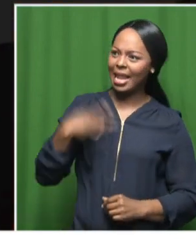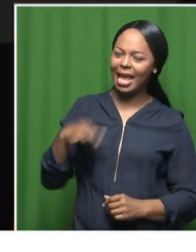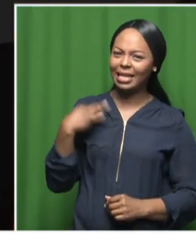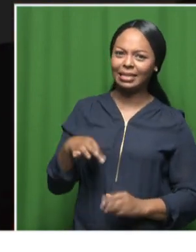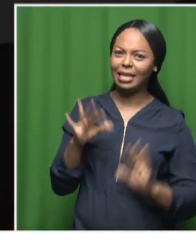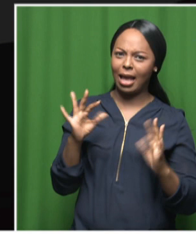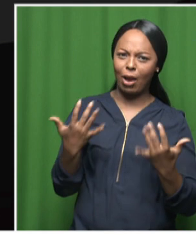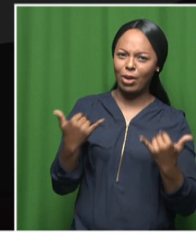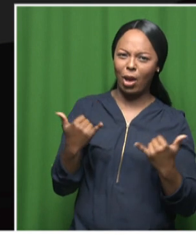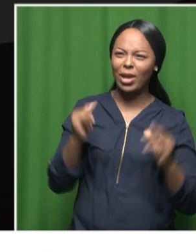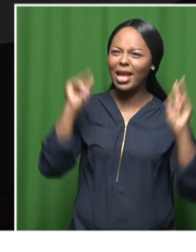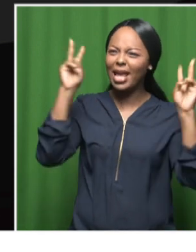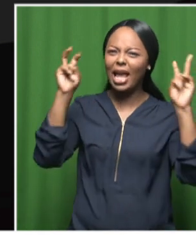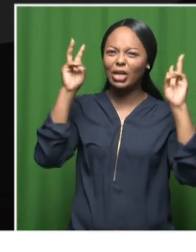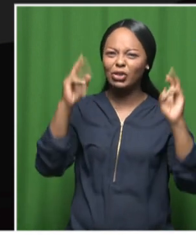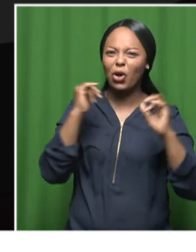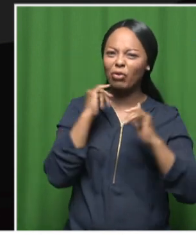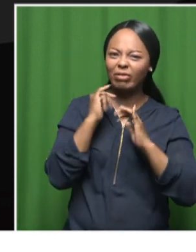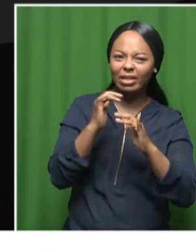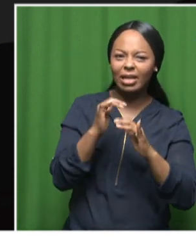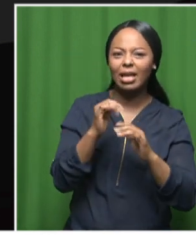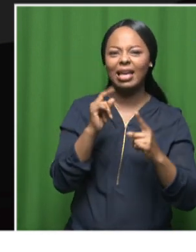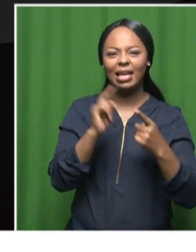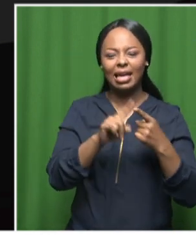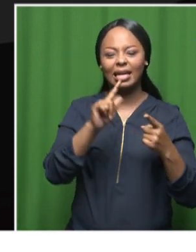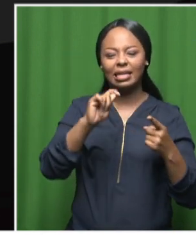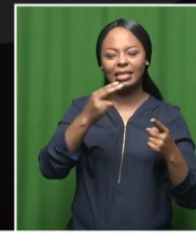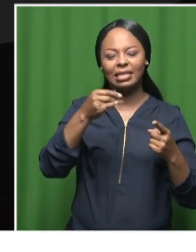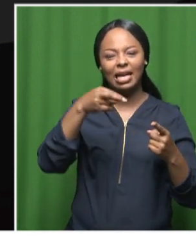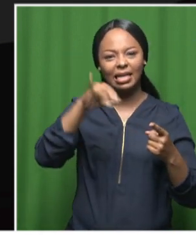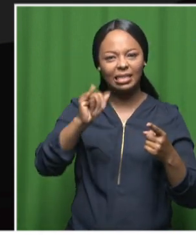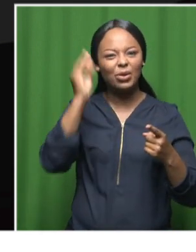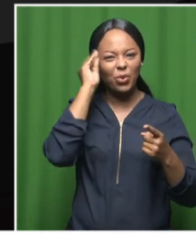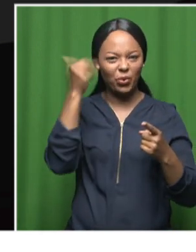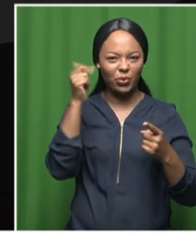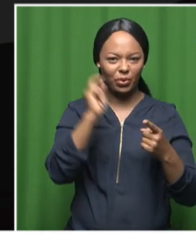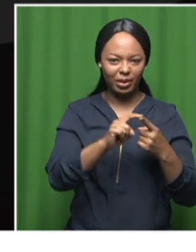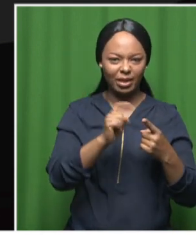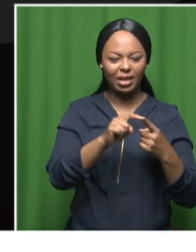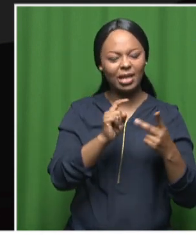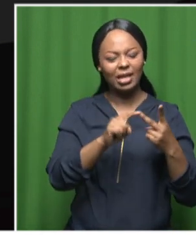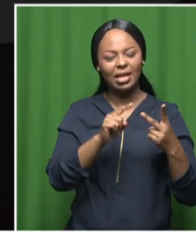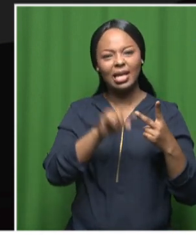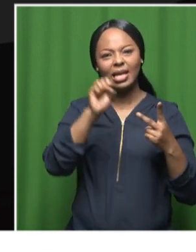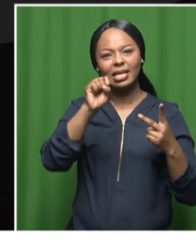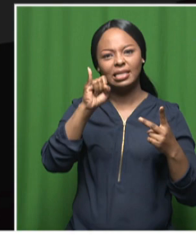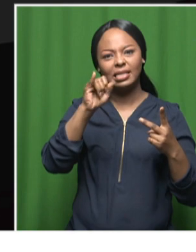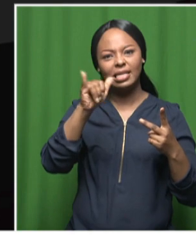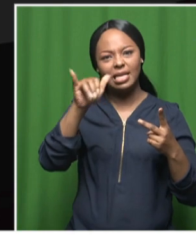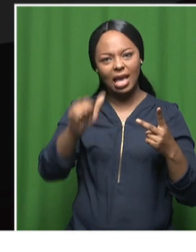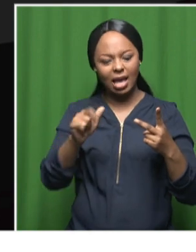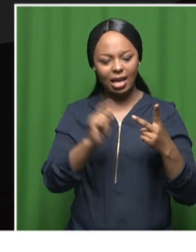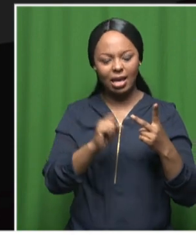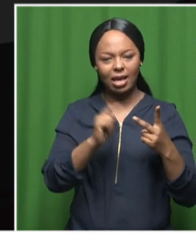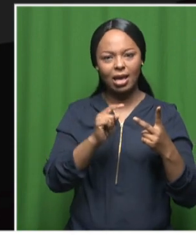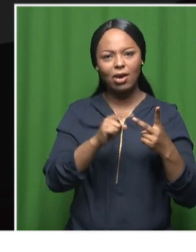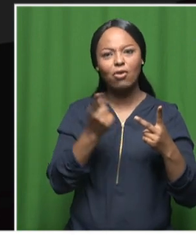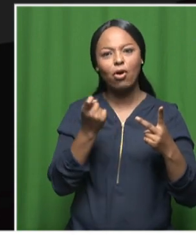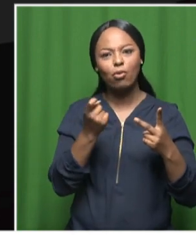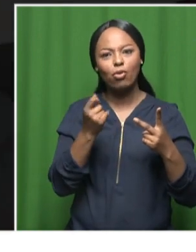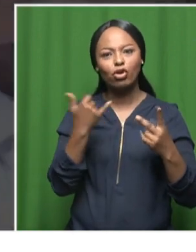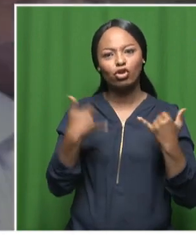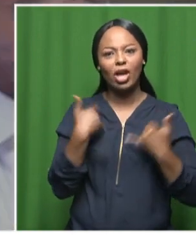though? We touched a little bit on Thandi Ntuli. I think I heard Siyamakuzeni at Joy of Jazz saying that she was working on an